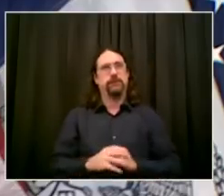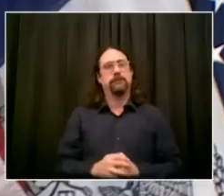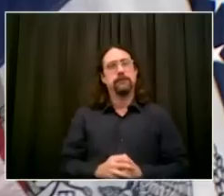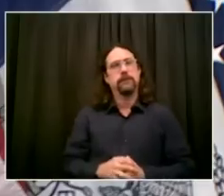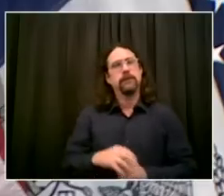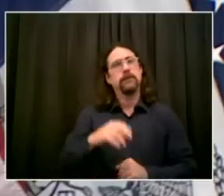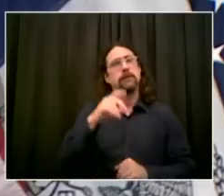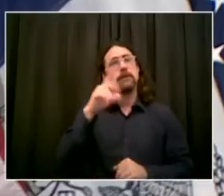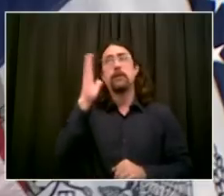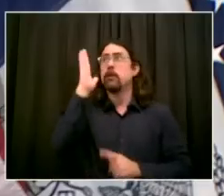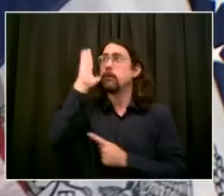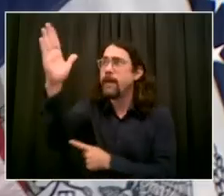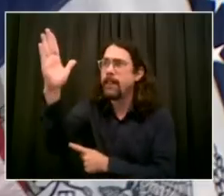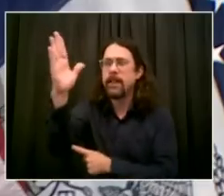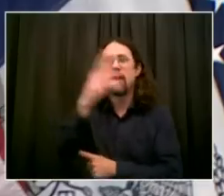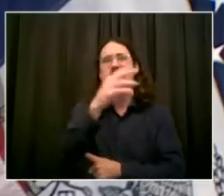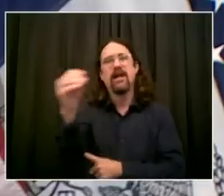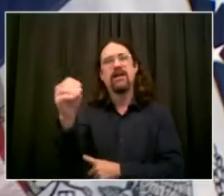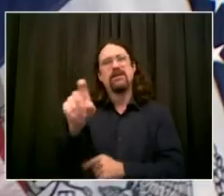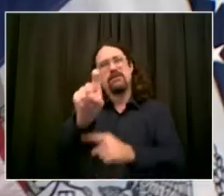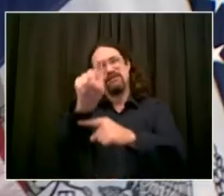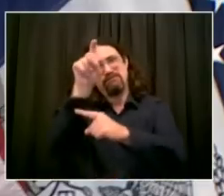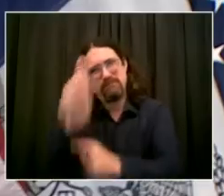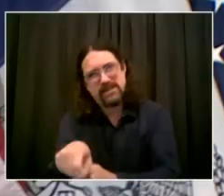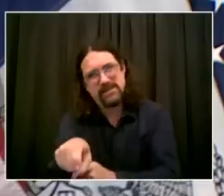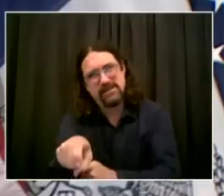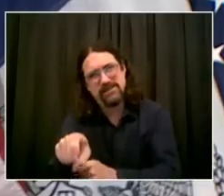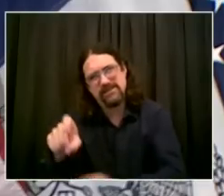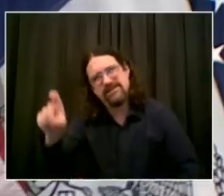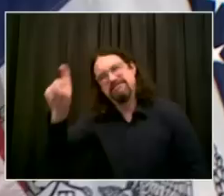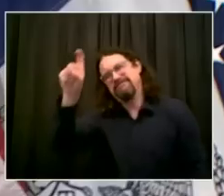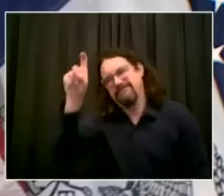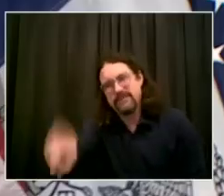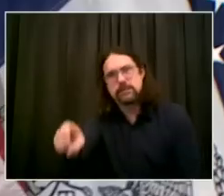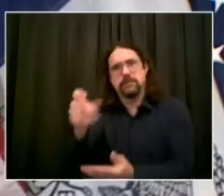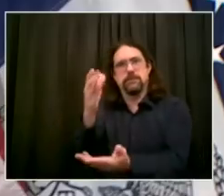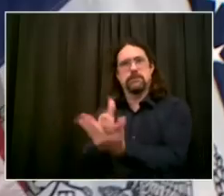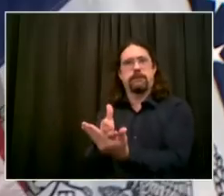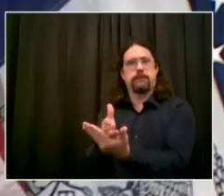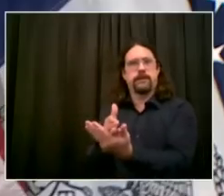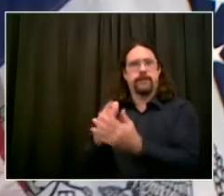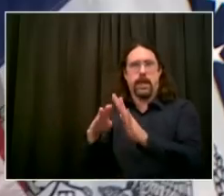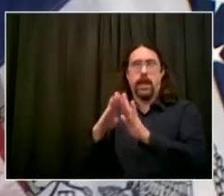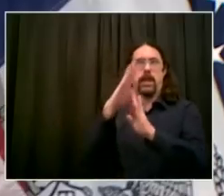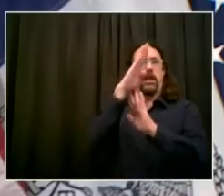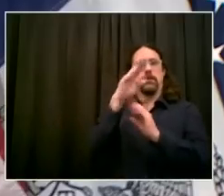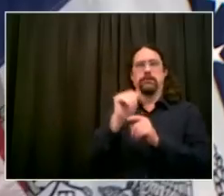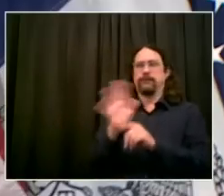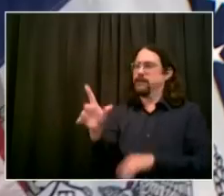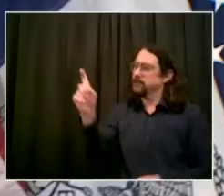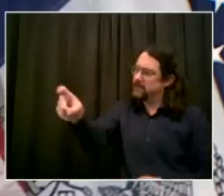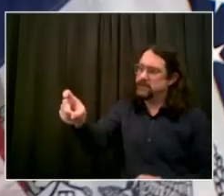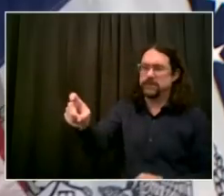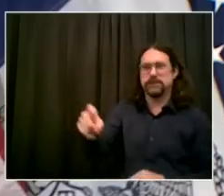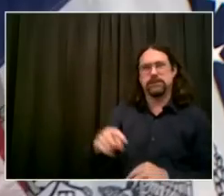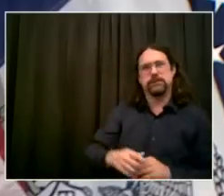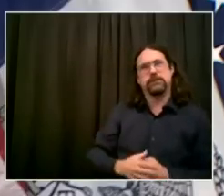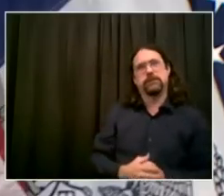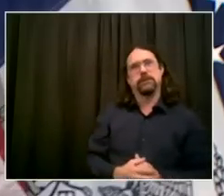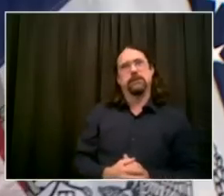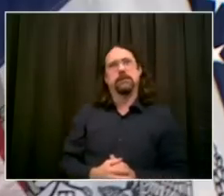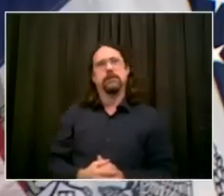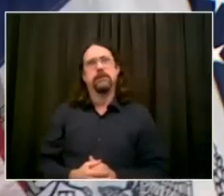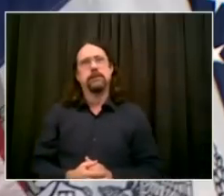must. Our businesses have been coming back now. Our schools are back. We need to protect this progress all over New York